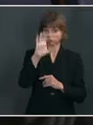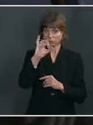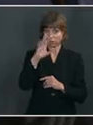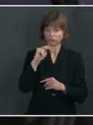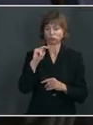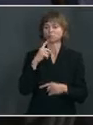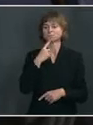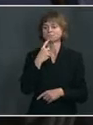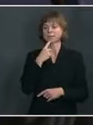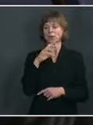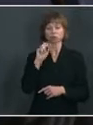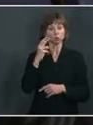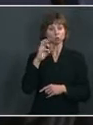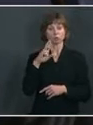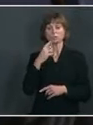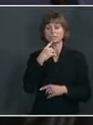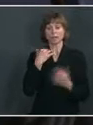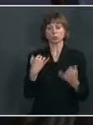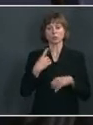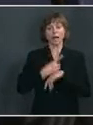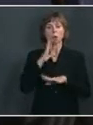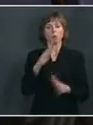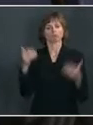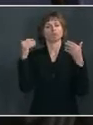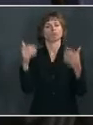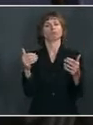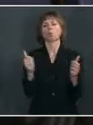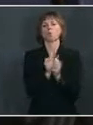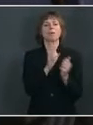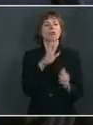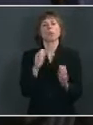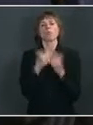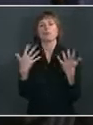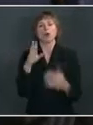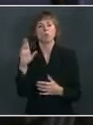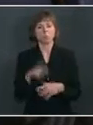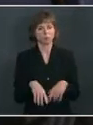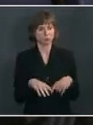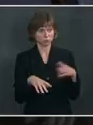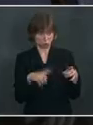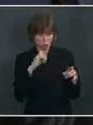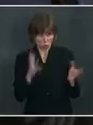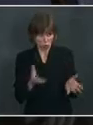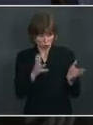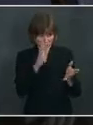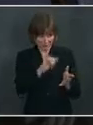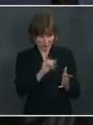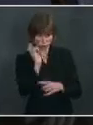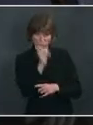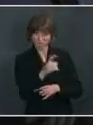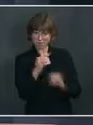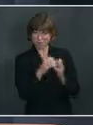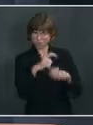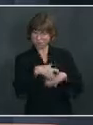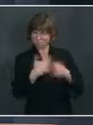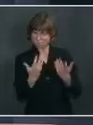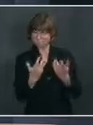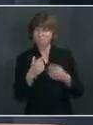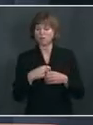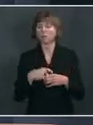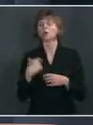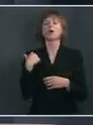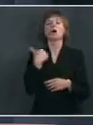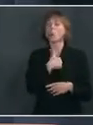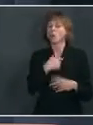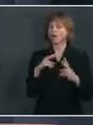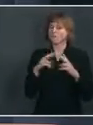without Republicans. Does this undermine your calls for bipartisanship, and are you urging them to give this more time? Well, we're all very